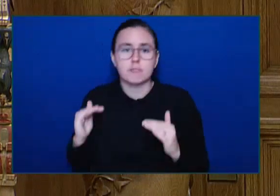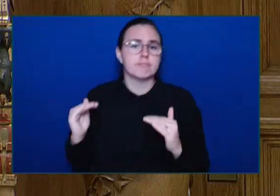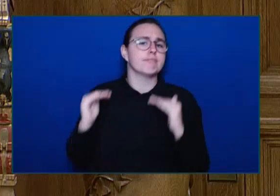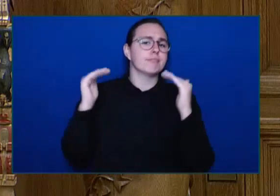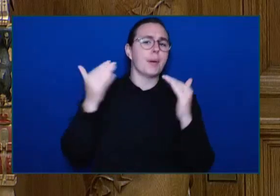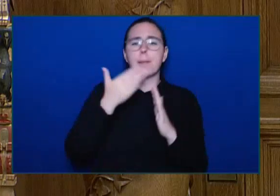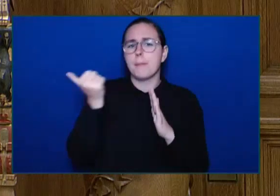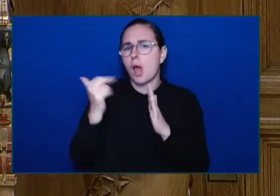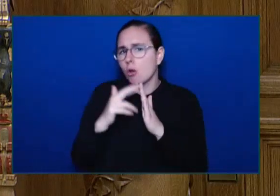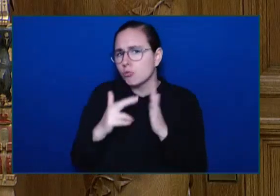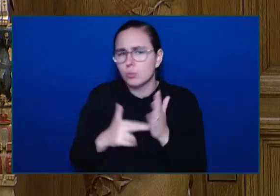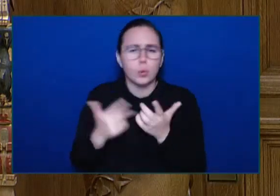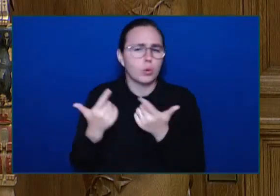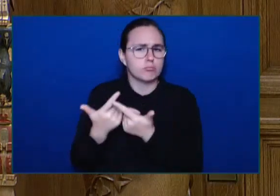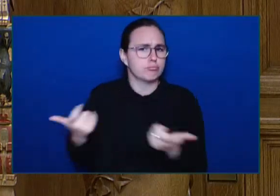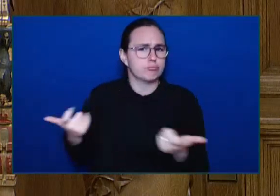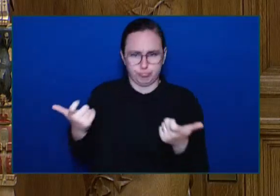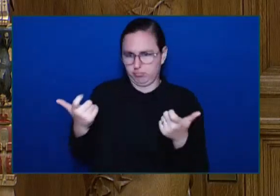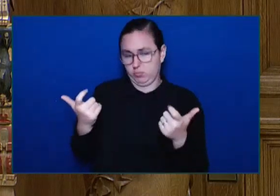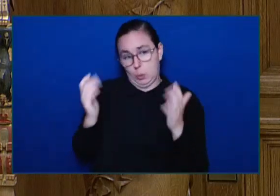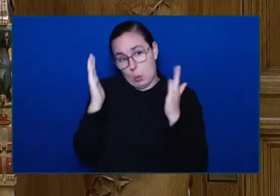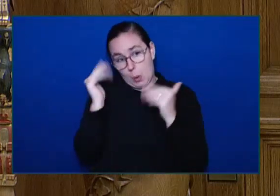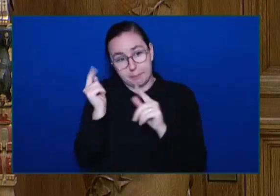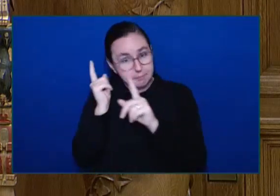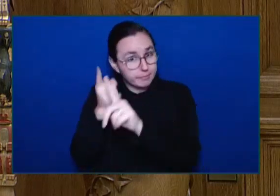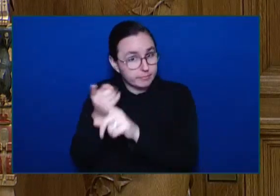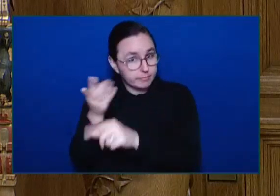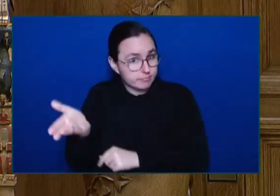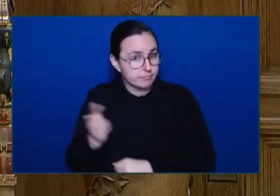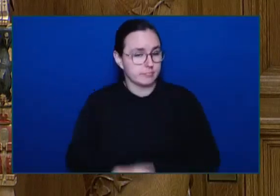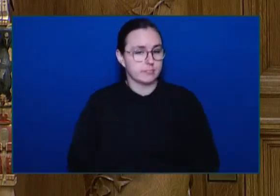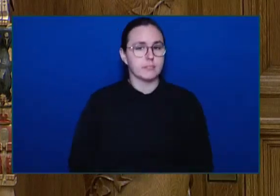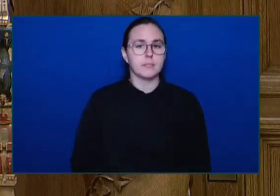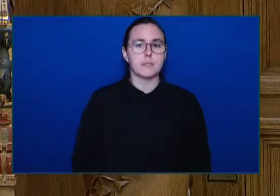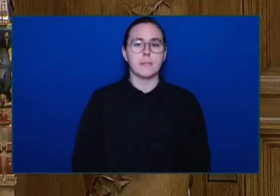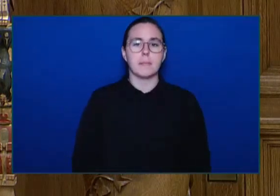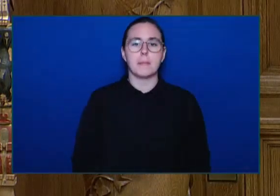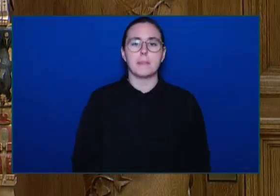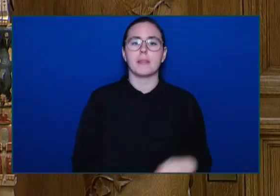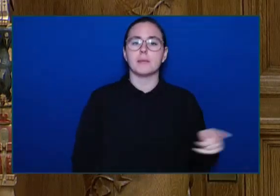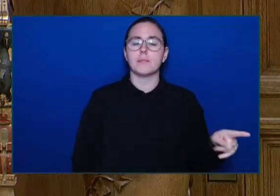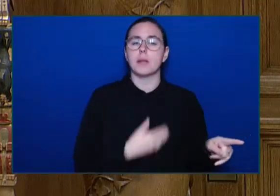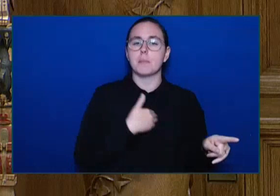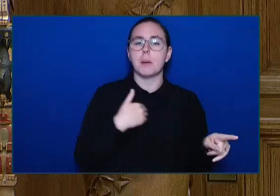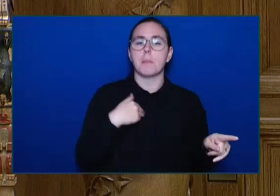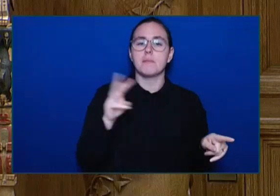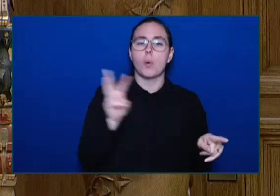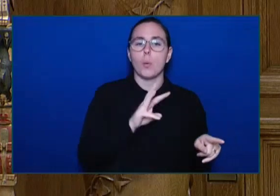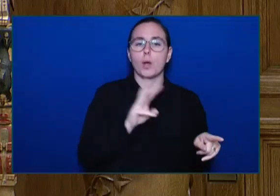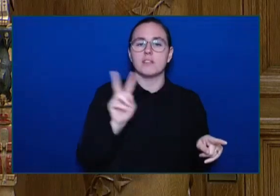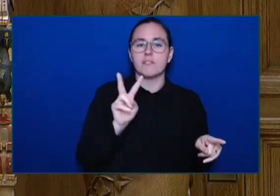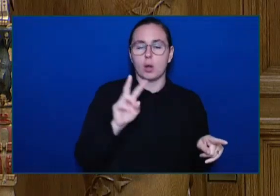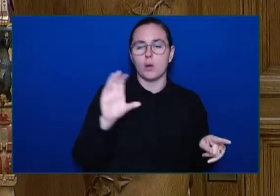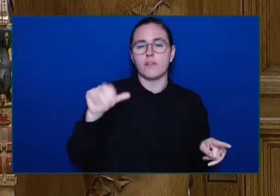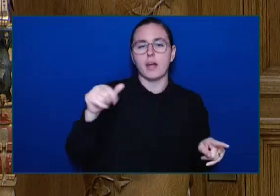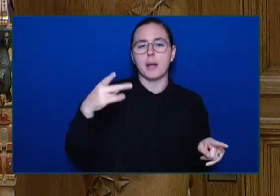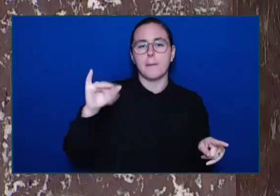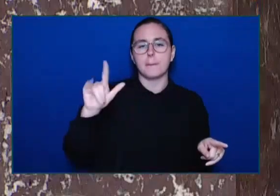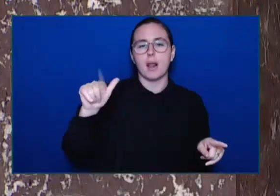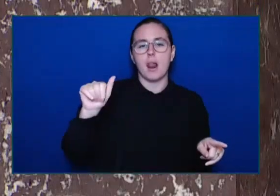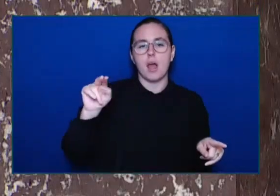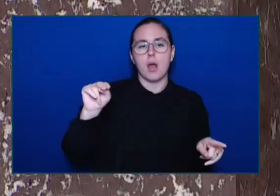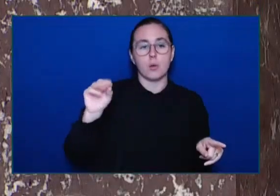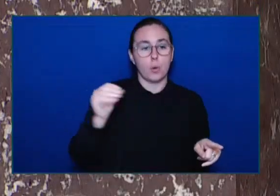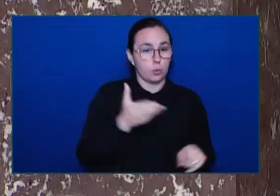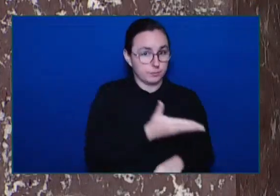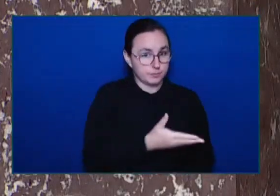Member for West Vancouver, Capilano. Thank you, Mr. Speaker. It's not just the BC housing scandal where the Premier is failing British Columbians. After